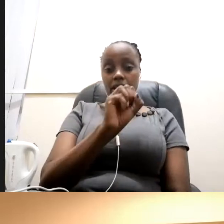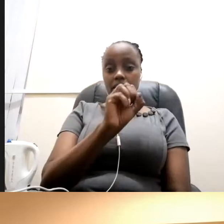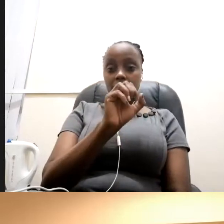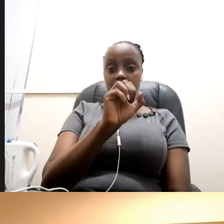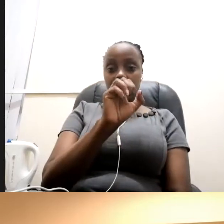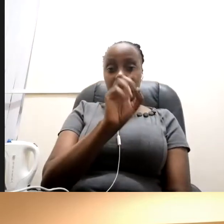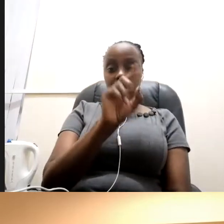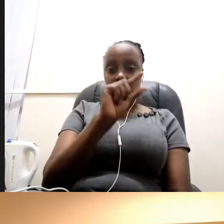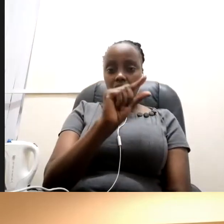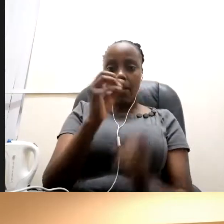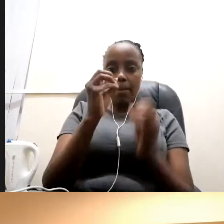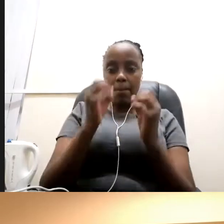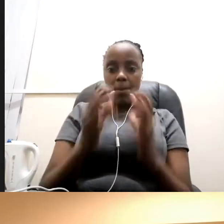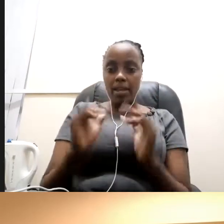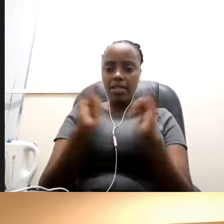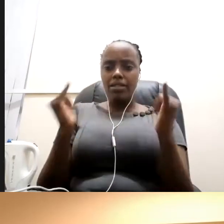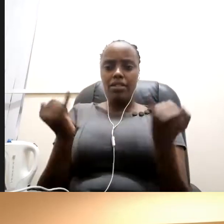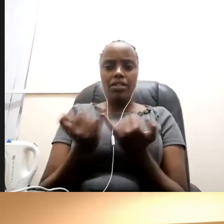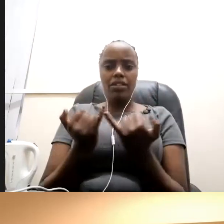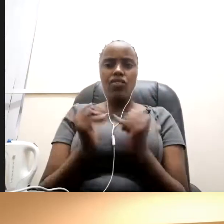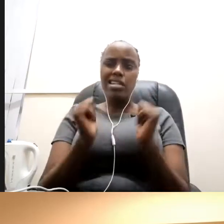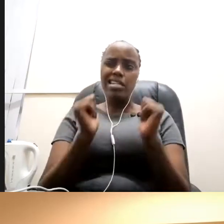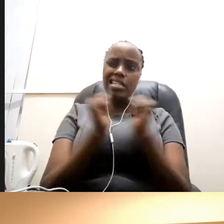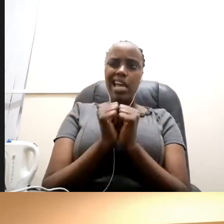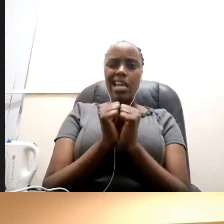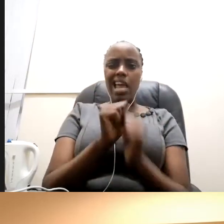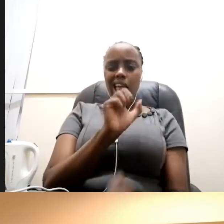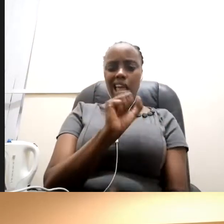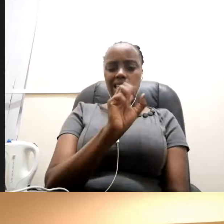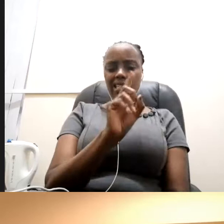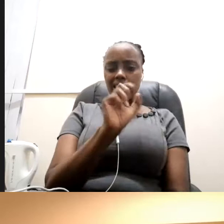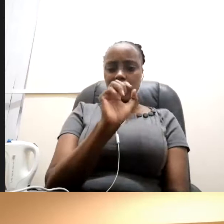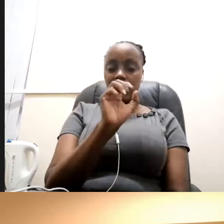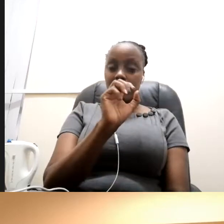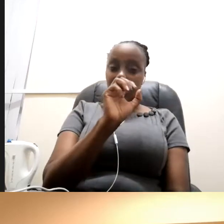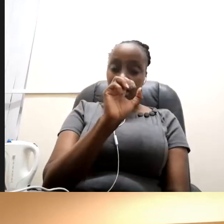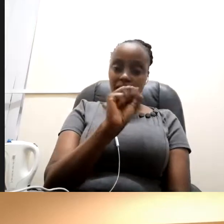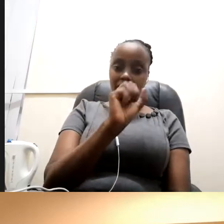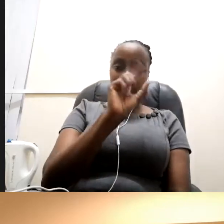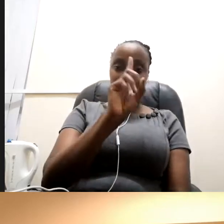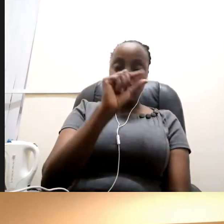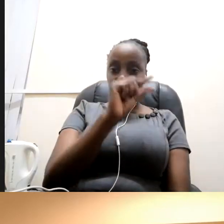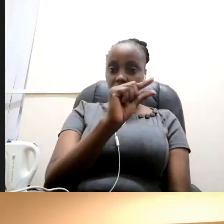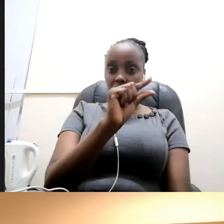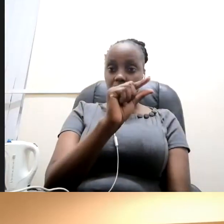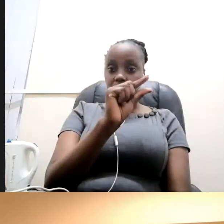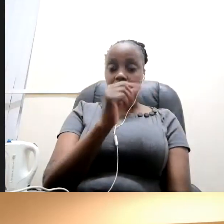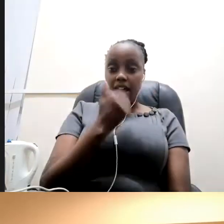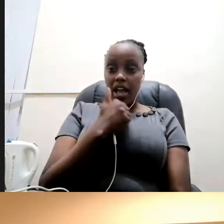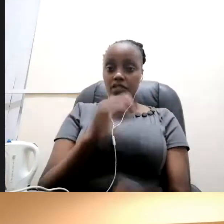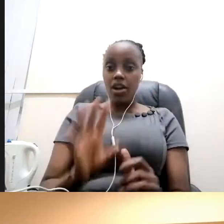many SDGs, at least 10 SDGs, and are in direct connection